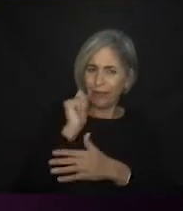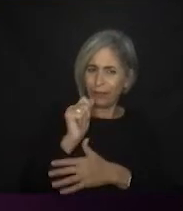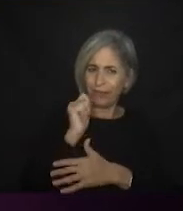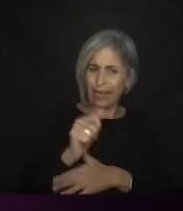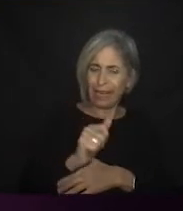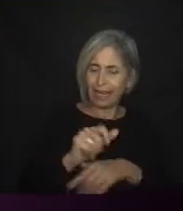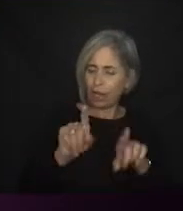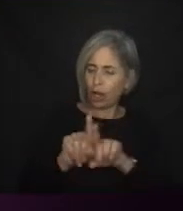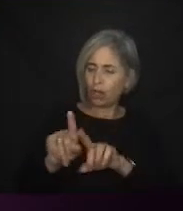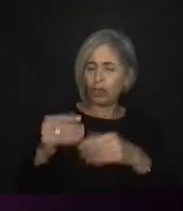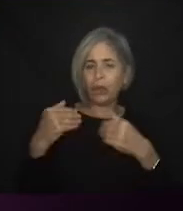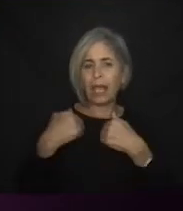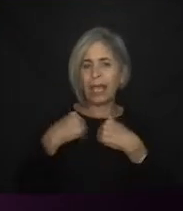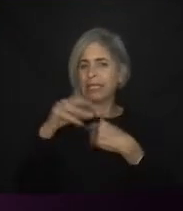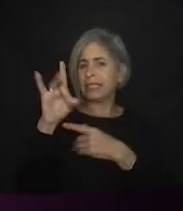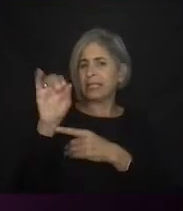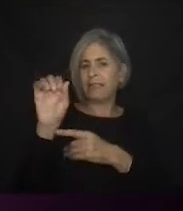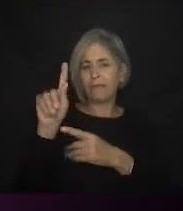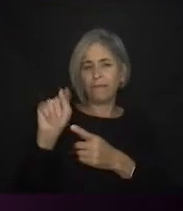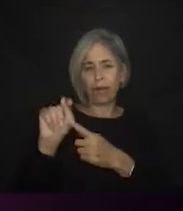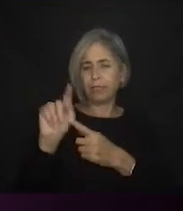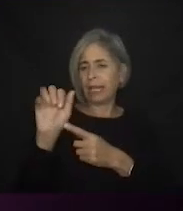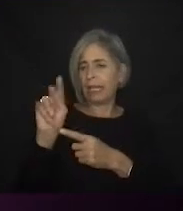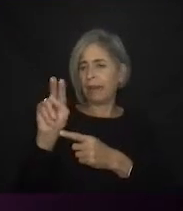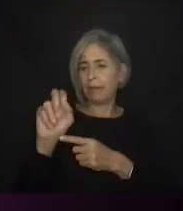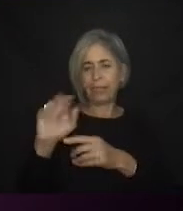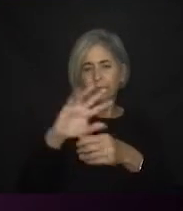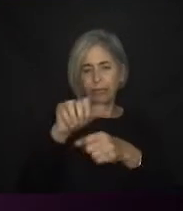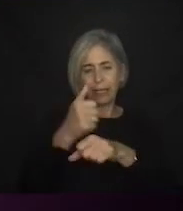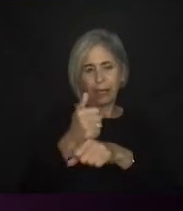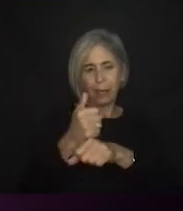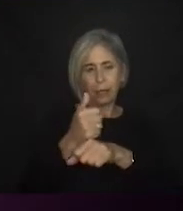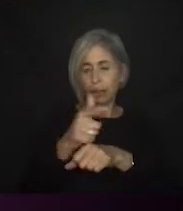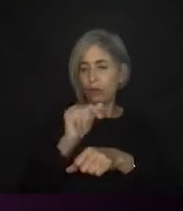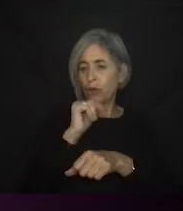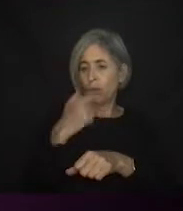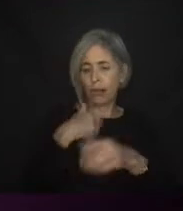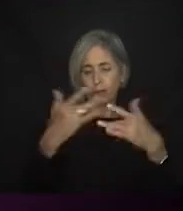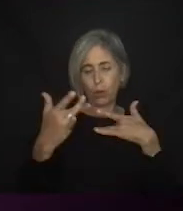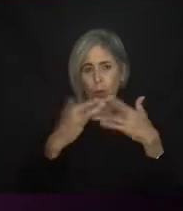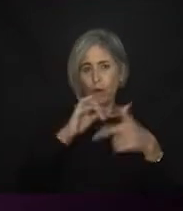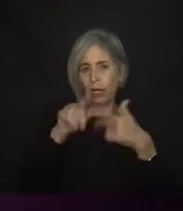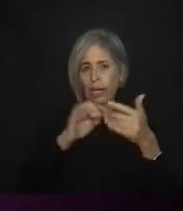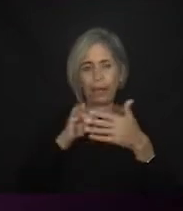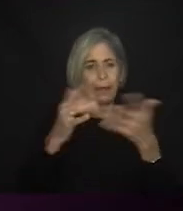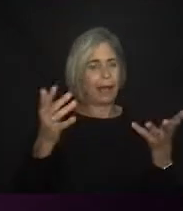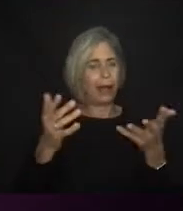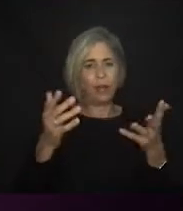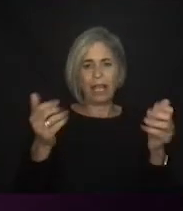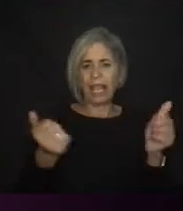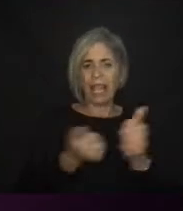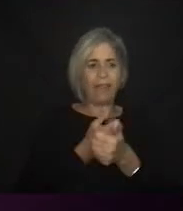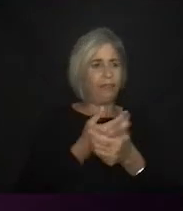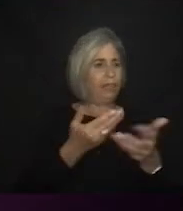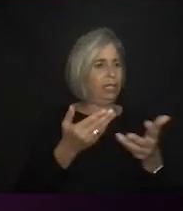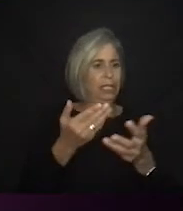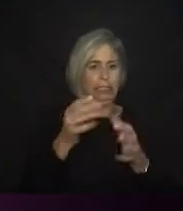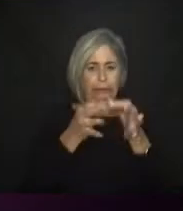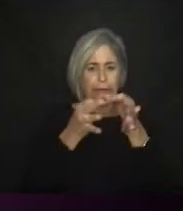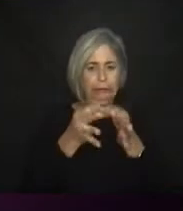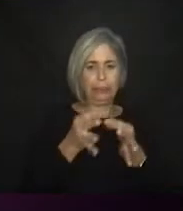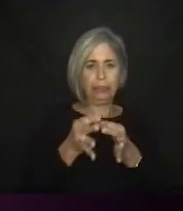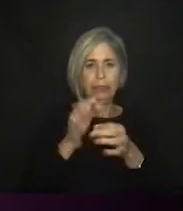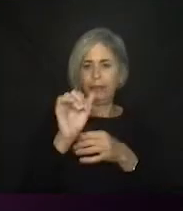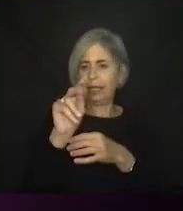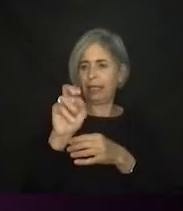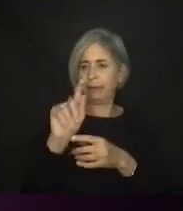day. It also has default animations in place, so you don't have to worry about getting every single little